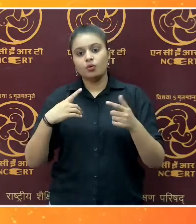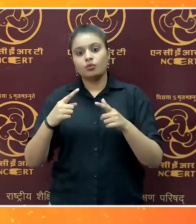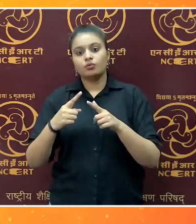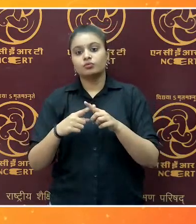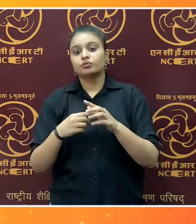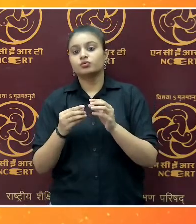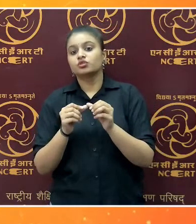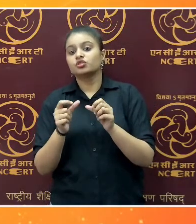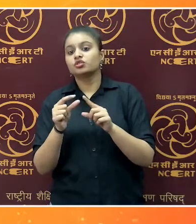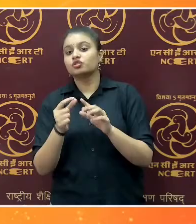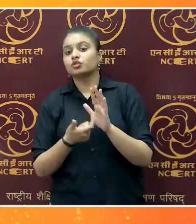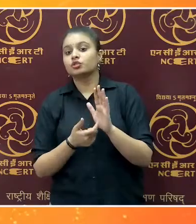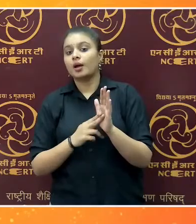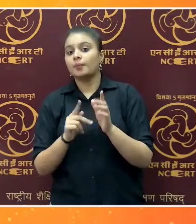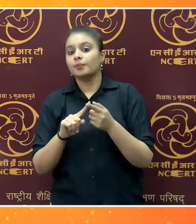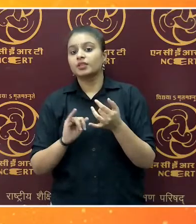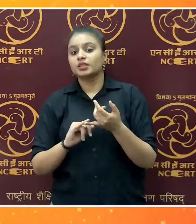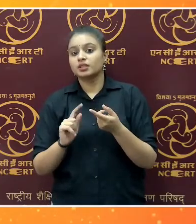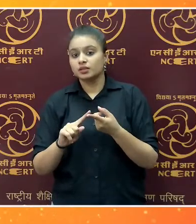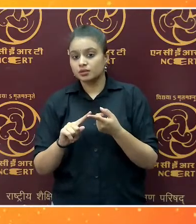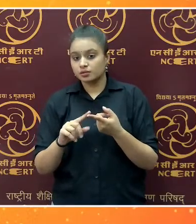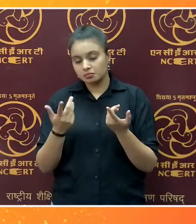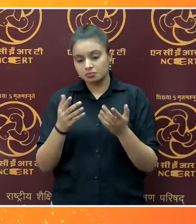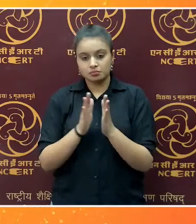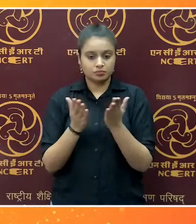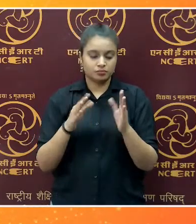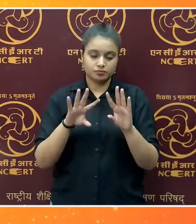also about Dr. Dolittle. Okay.